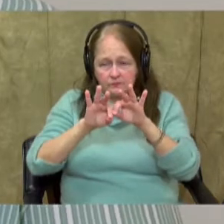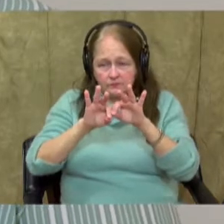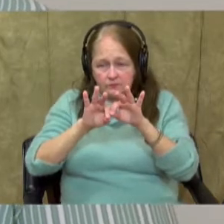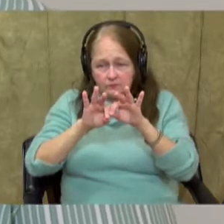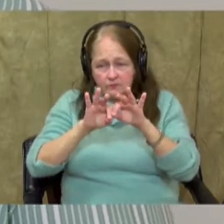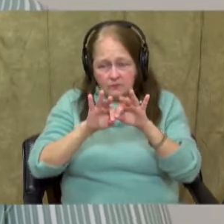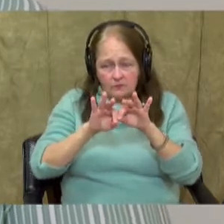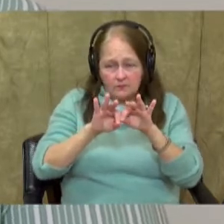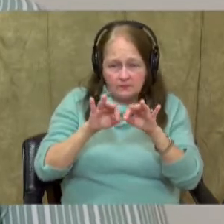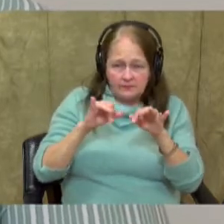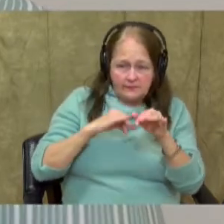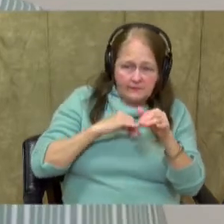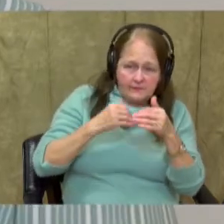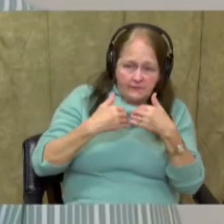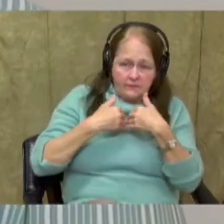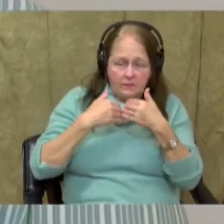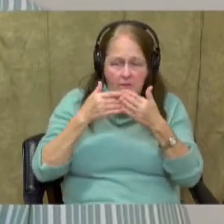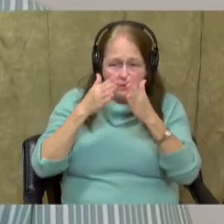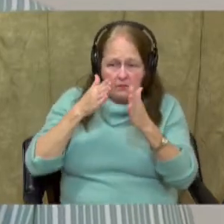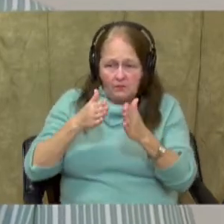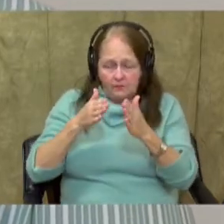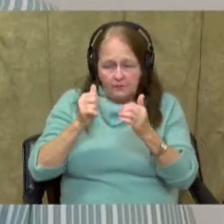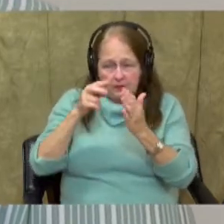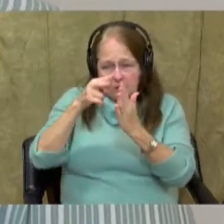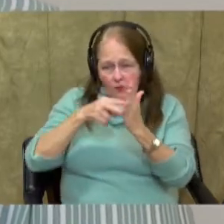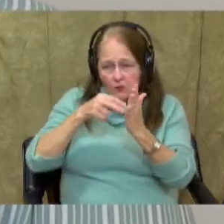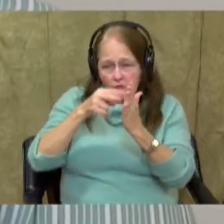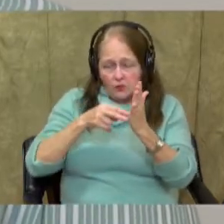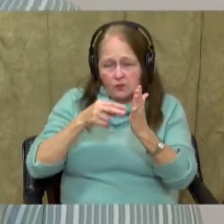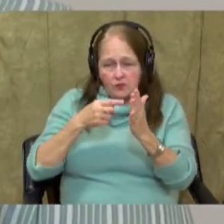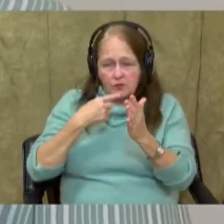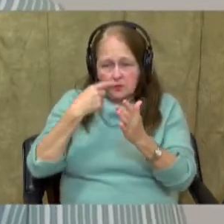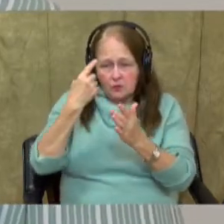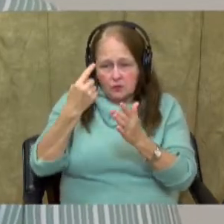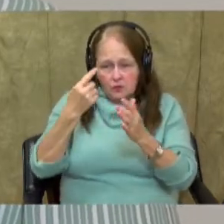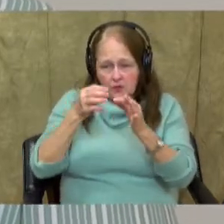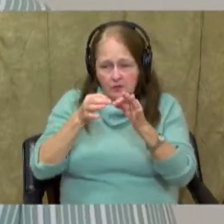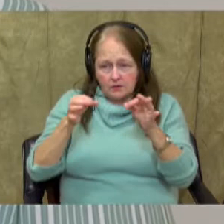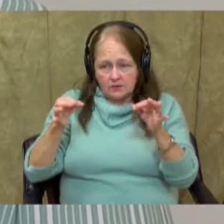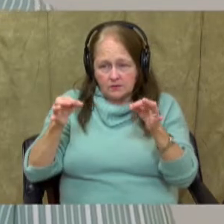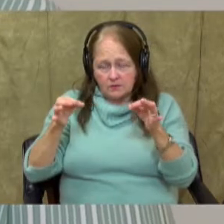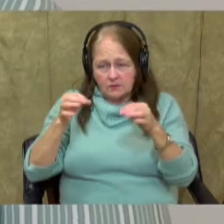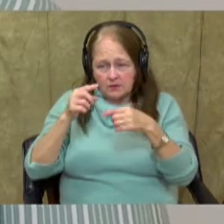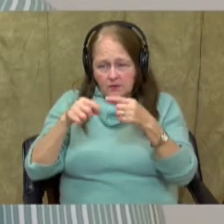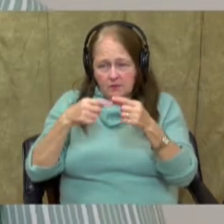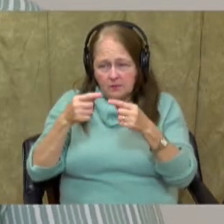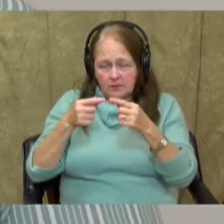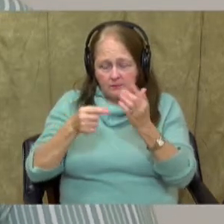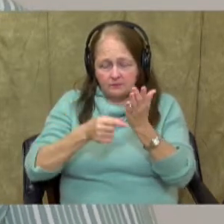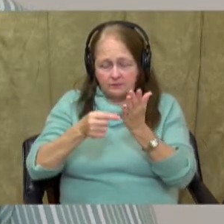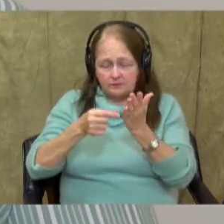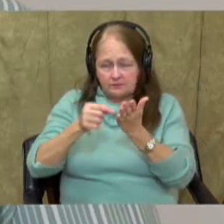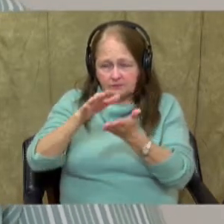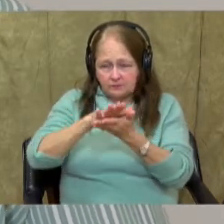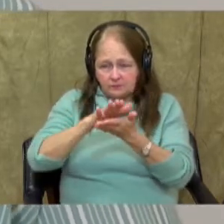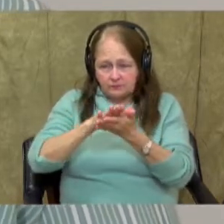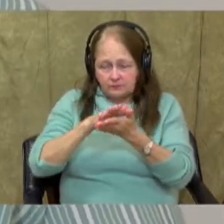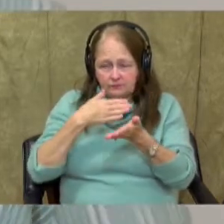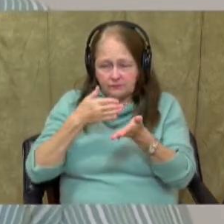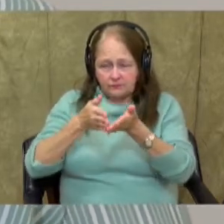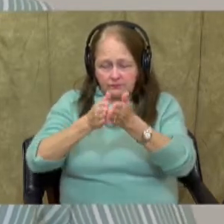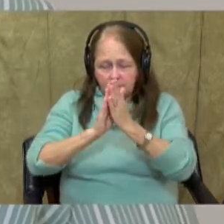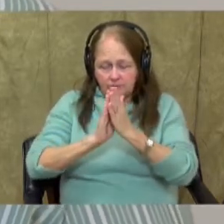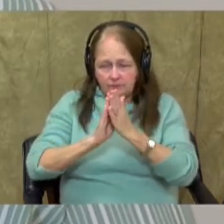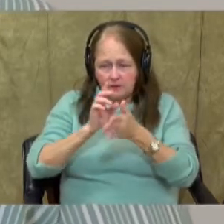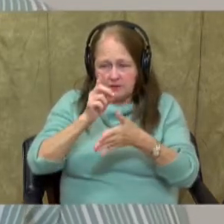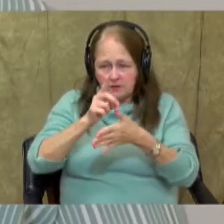know that I have students that they can read an article and they can tell me 1 sentence about the article, but if I'm asking details, they kind